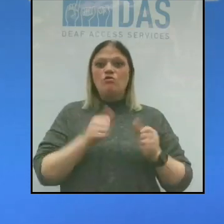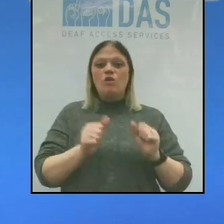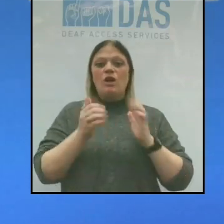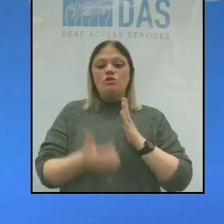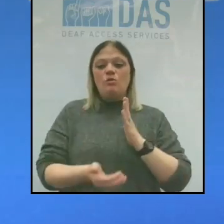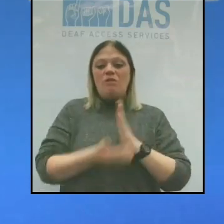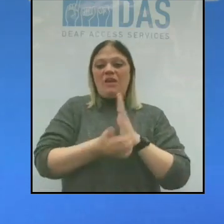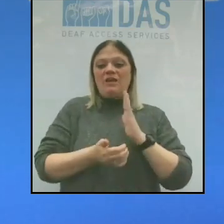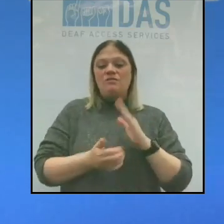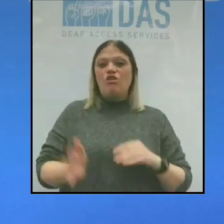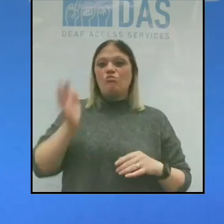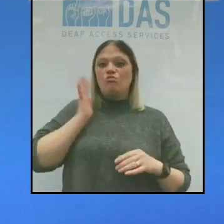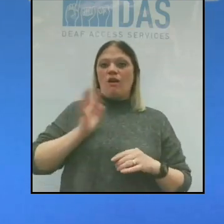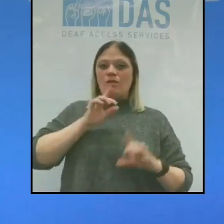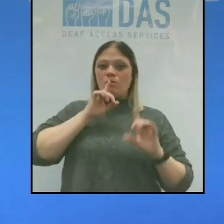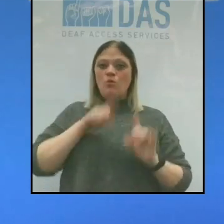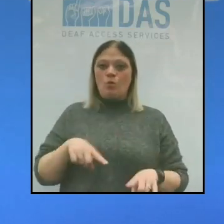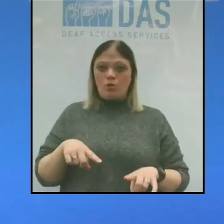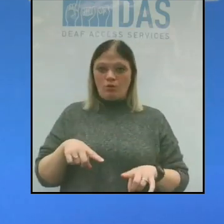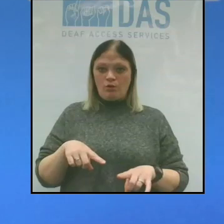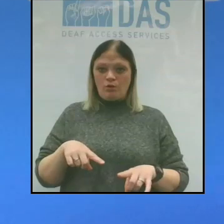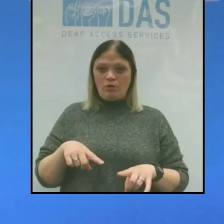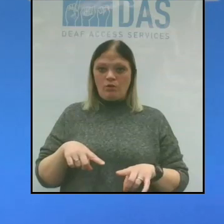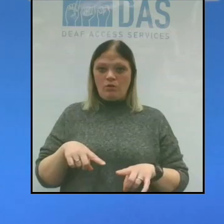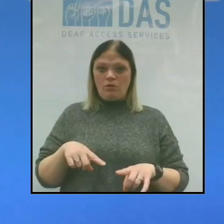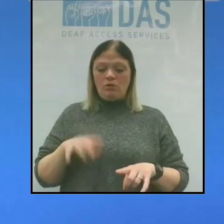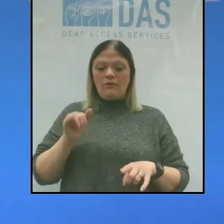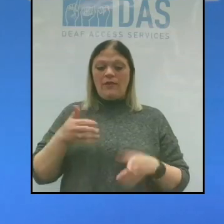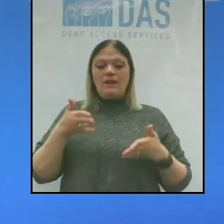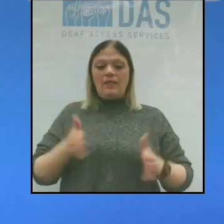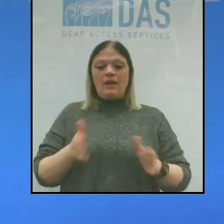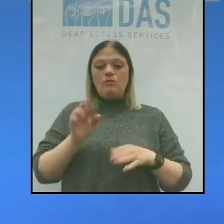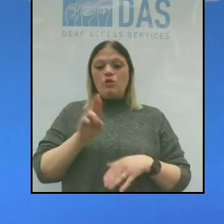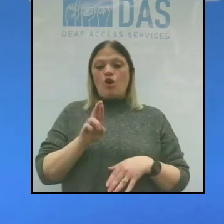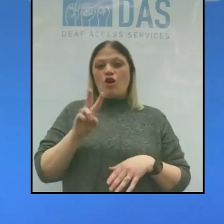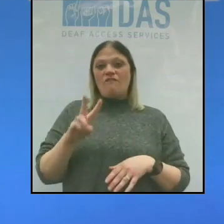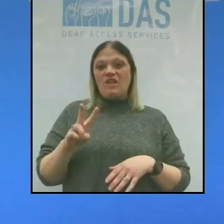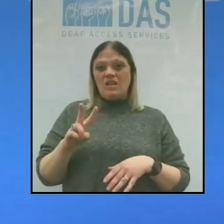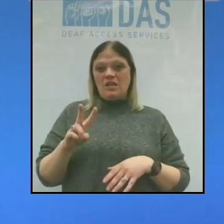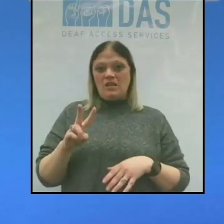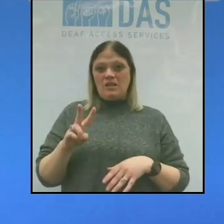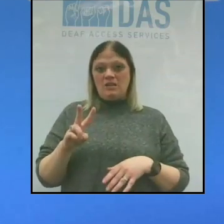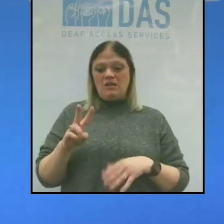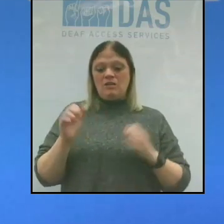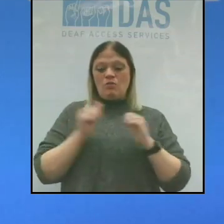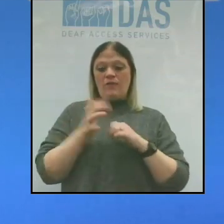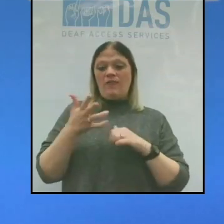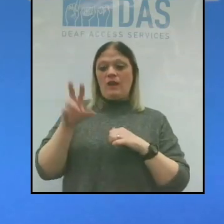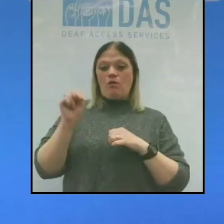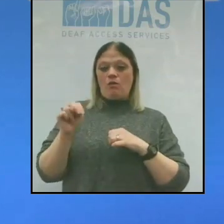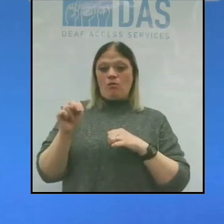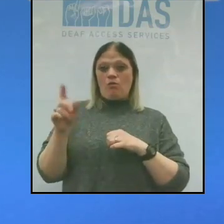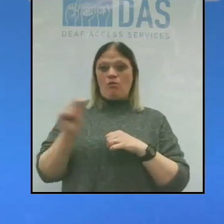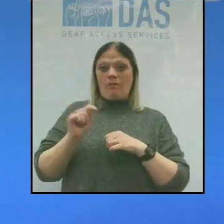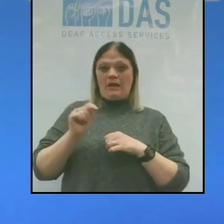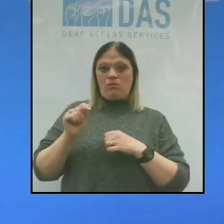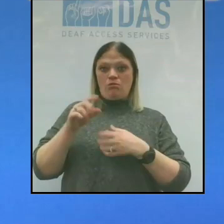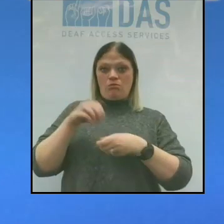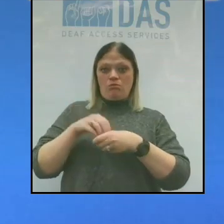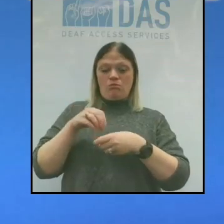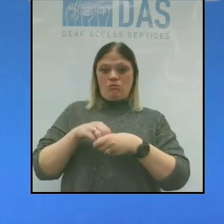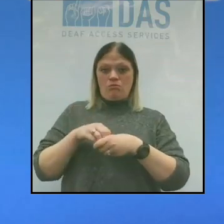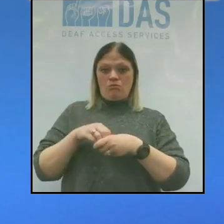our prior order that allows RVs to, with their own self-contained restroom